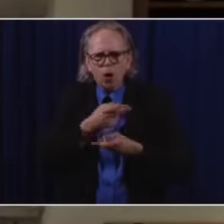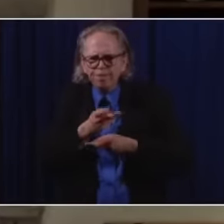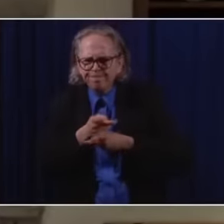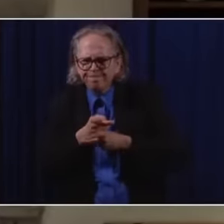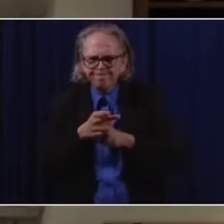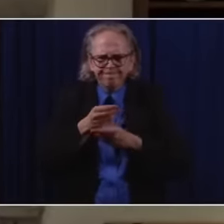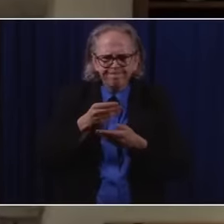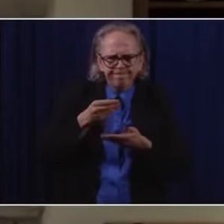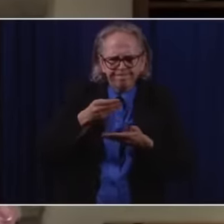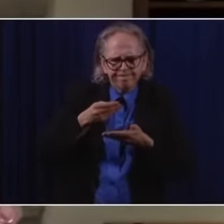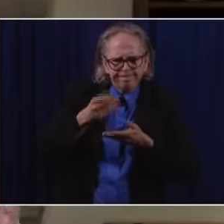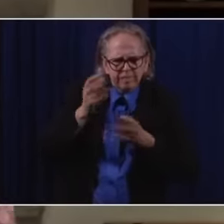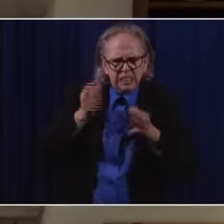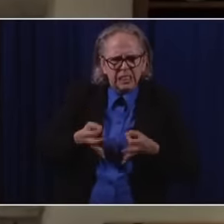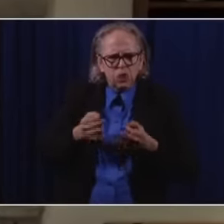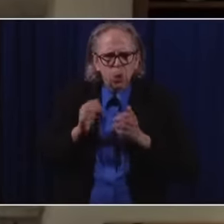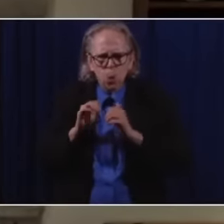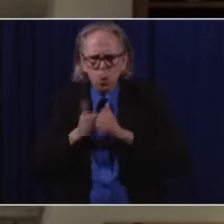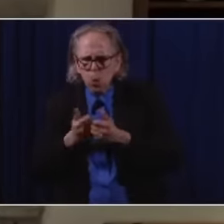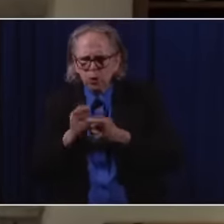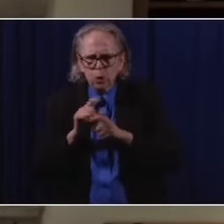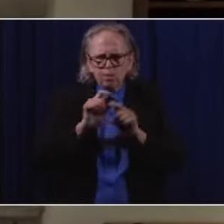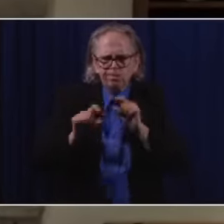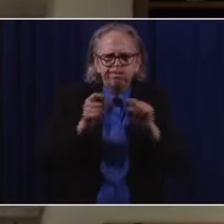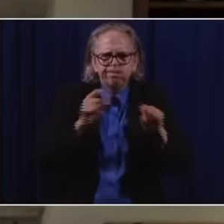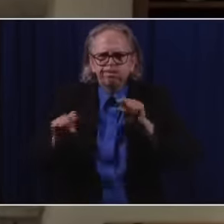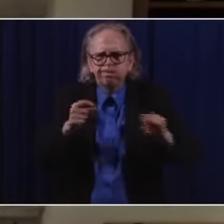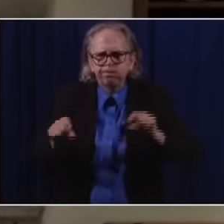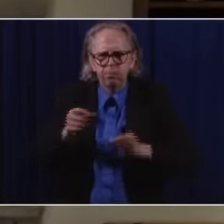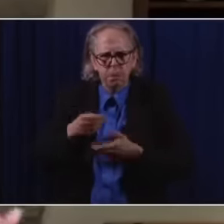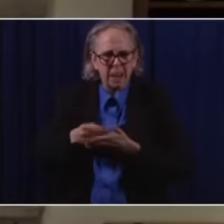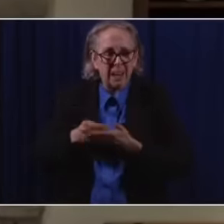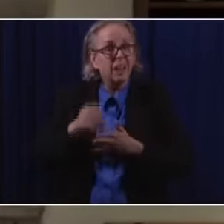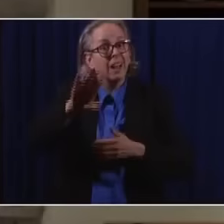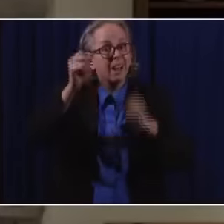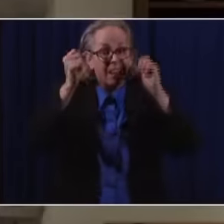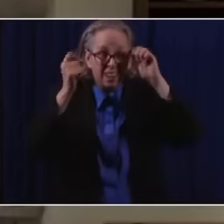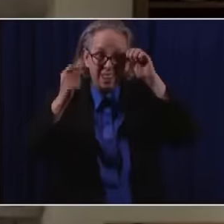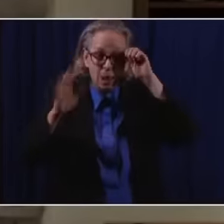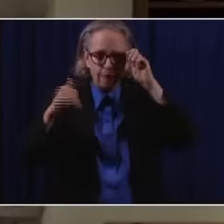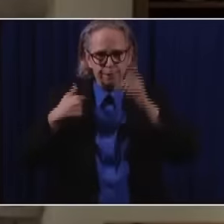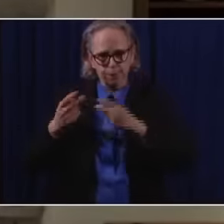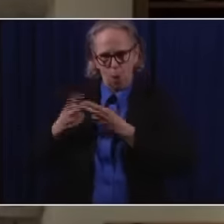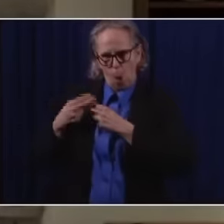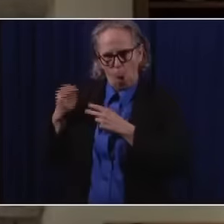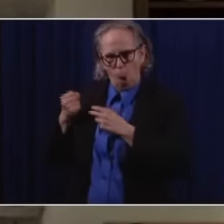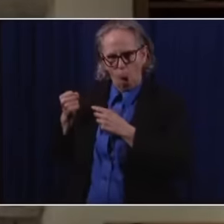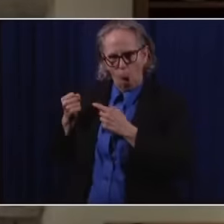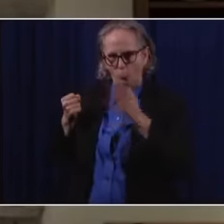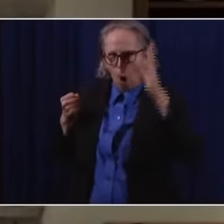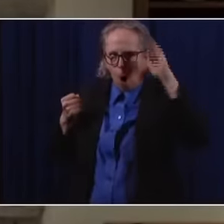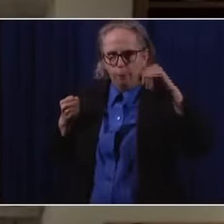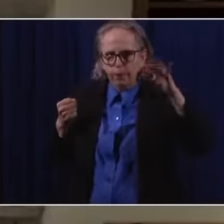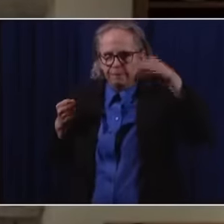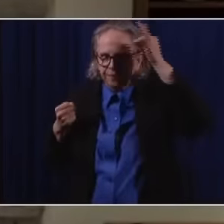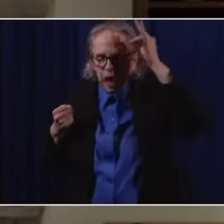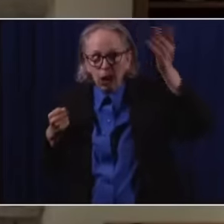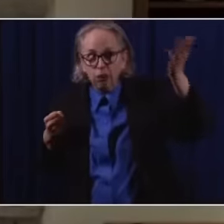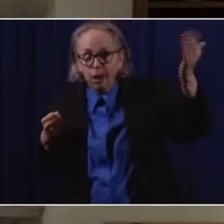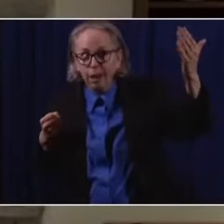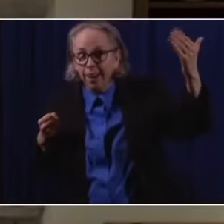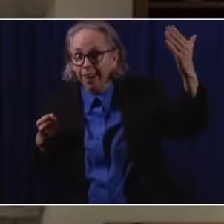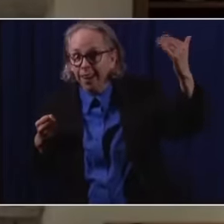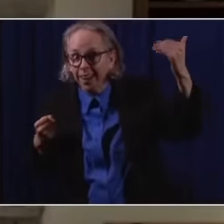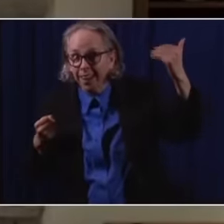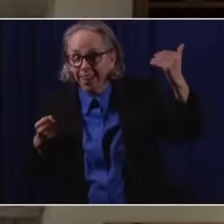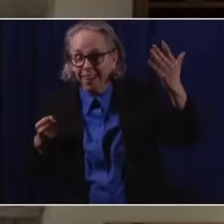be more money coming. Some of this may come from the federal government. We may be able to take some money and put it out. But I think as the governor of the state, my obligation